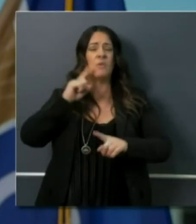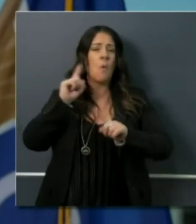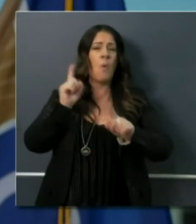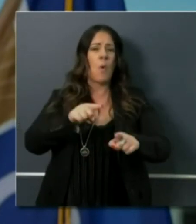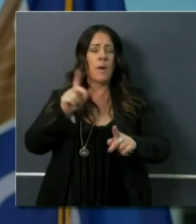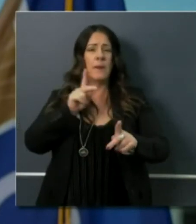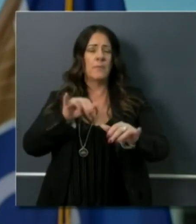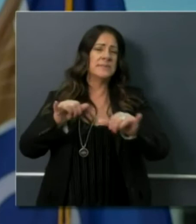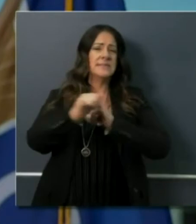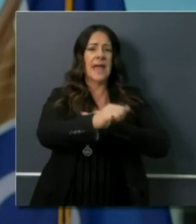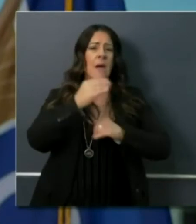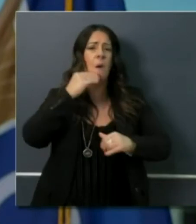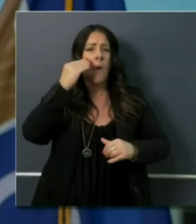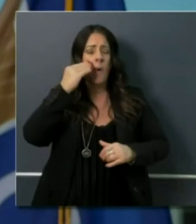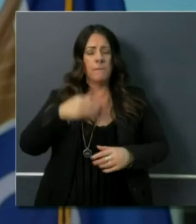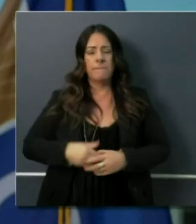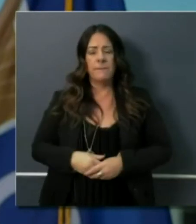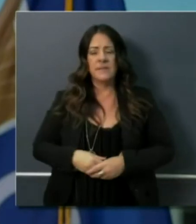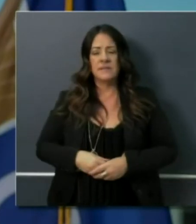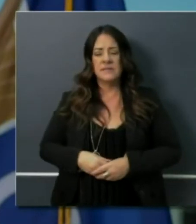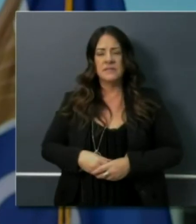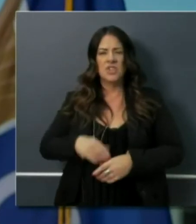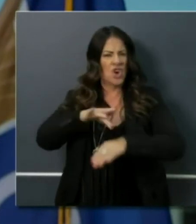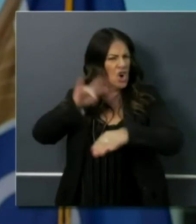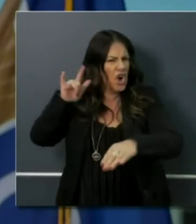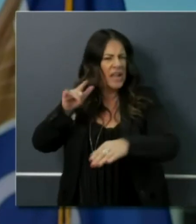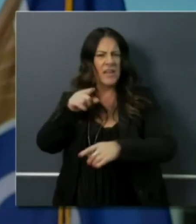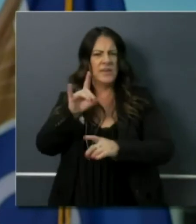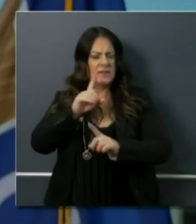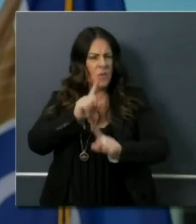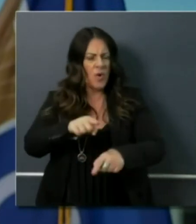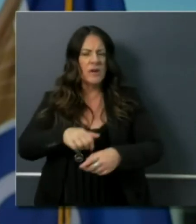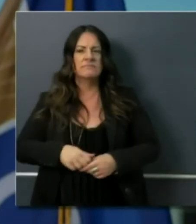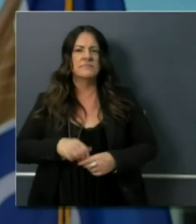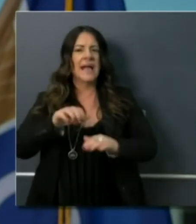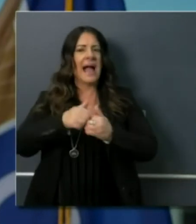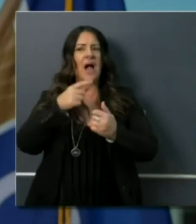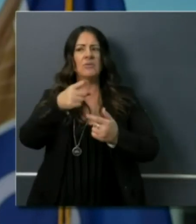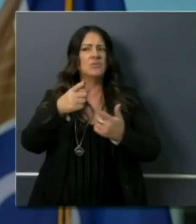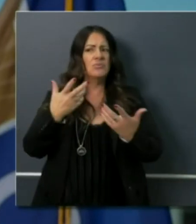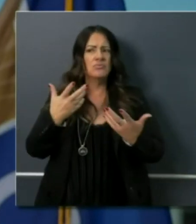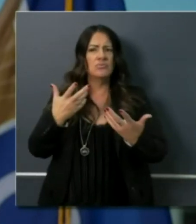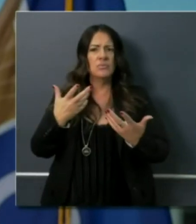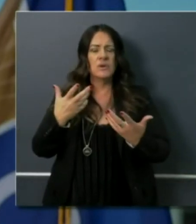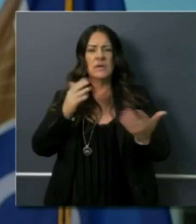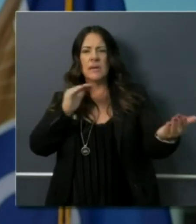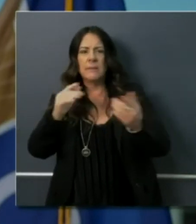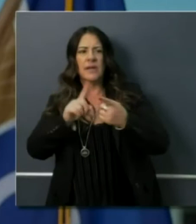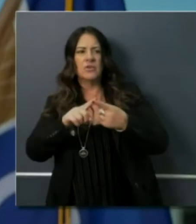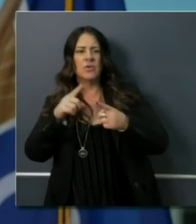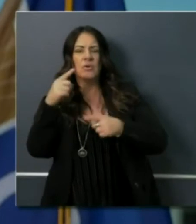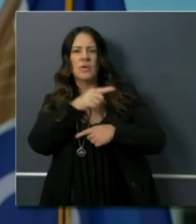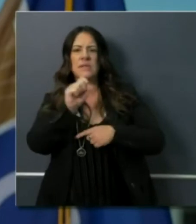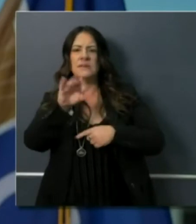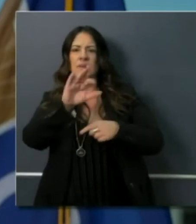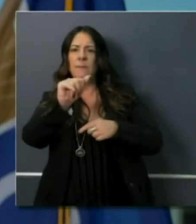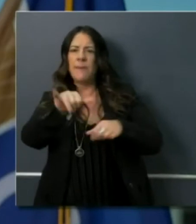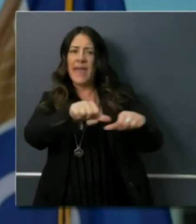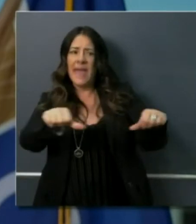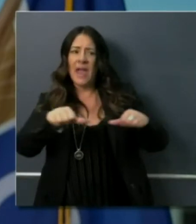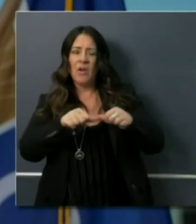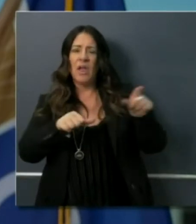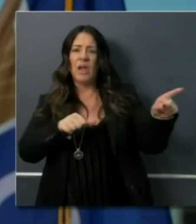much credit you give to those early shelter-in-place orders, and specifically those Bay Area health officers who really took that